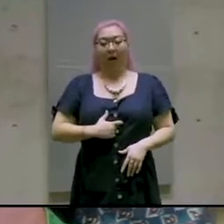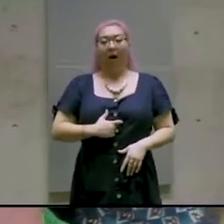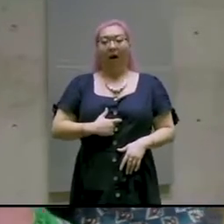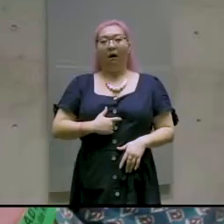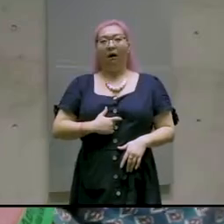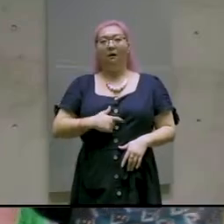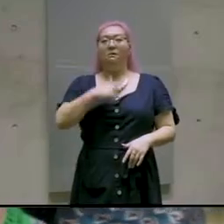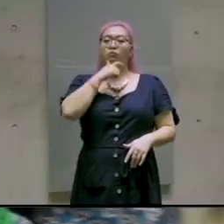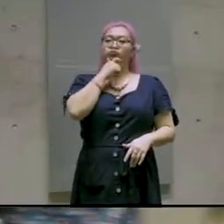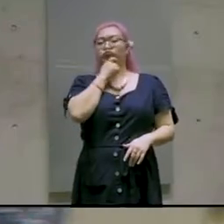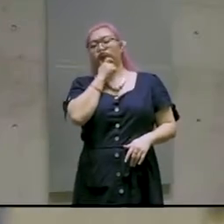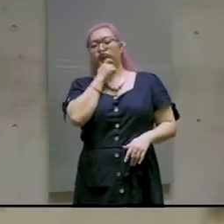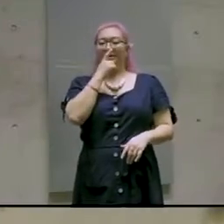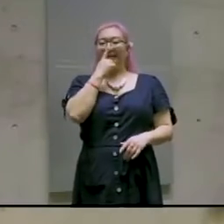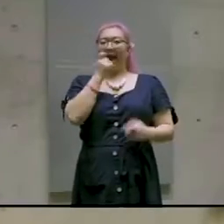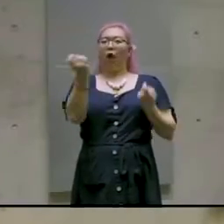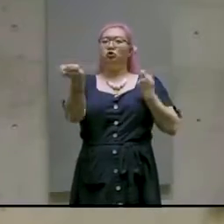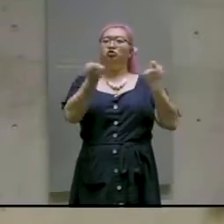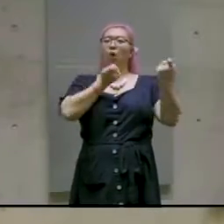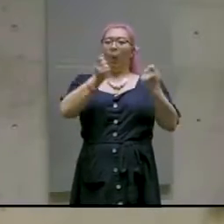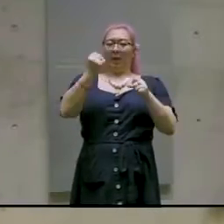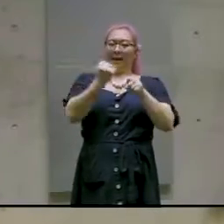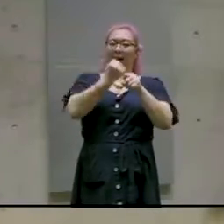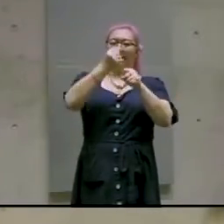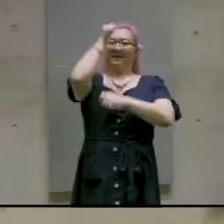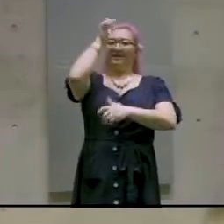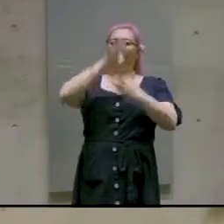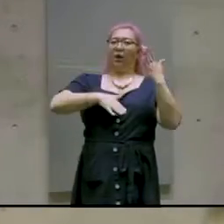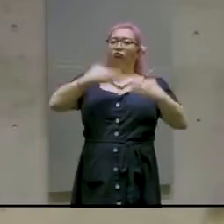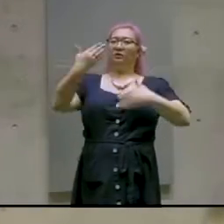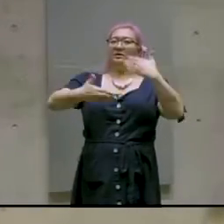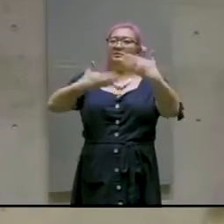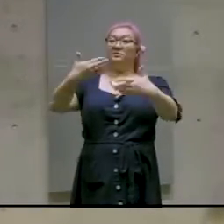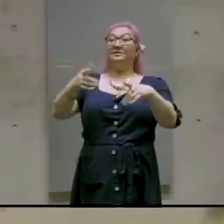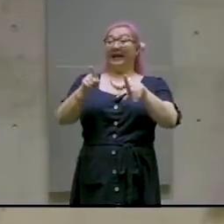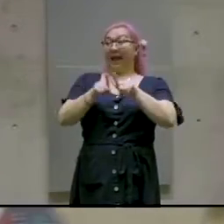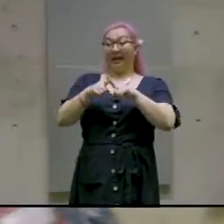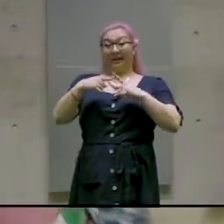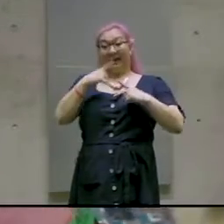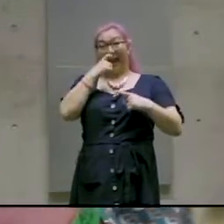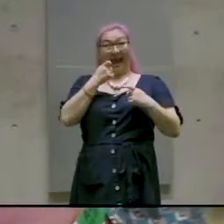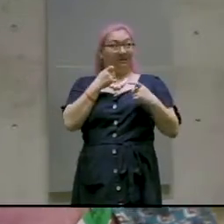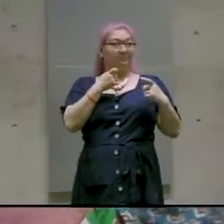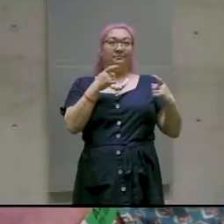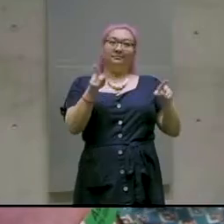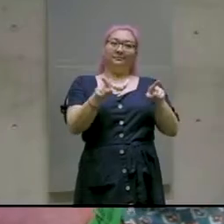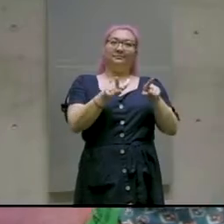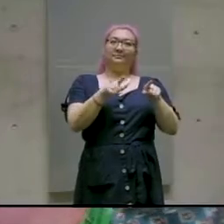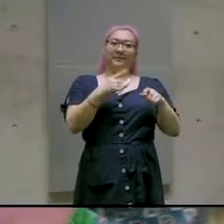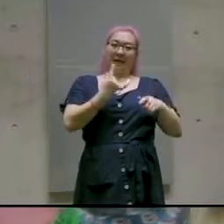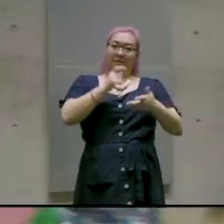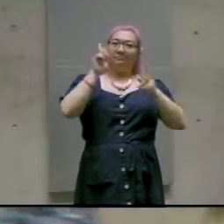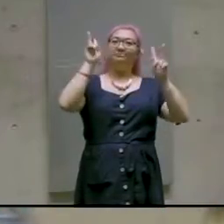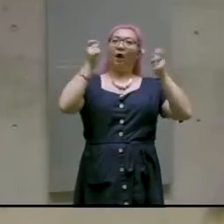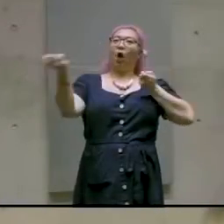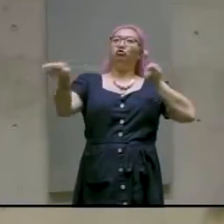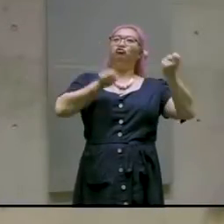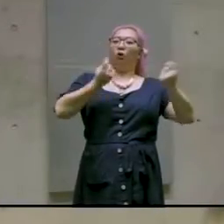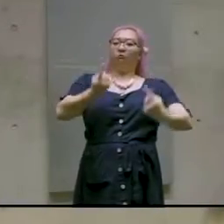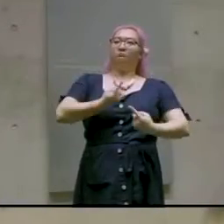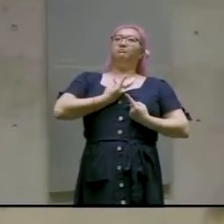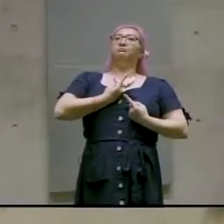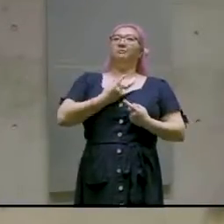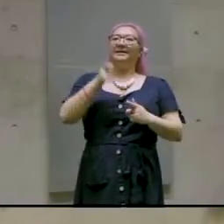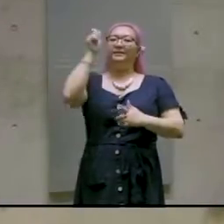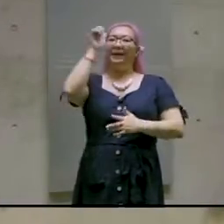the type of experience they can have. It allows them to sort of co-author their experience with us. Hopefully it also signals to the player that they have control over the